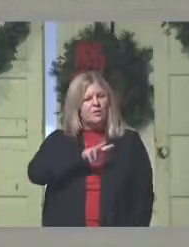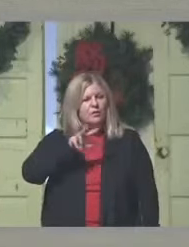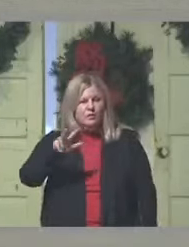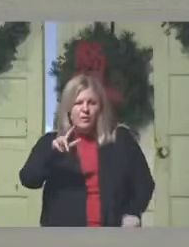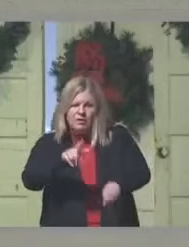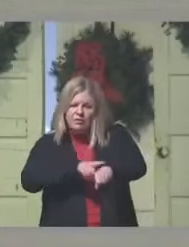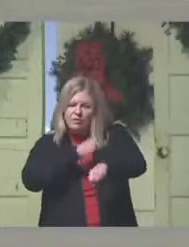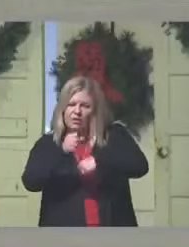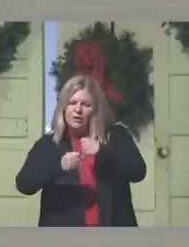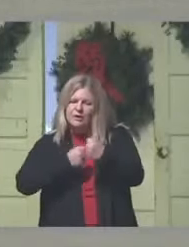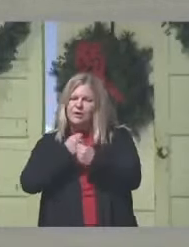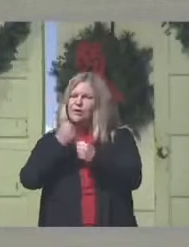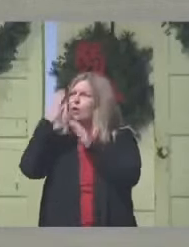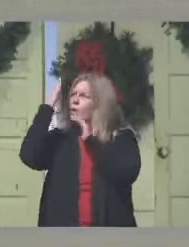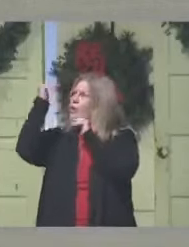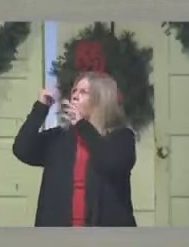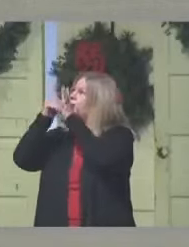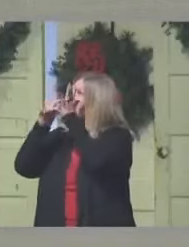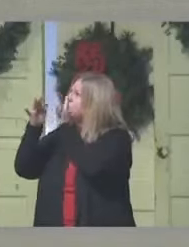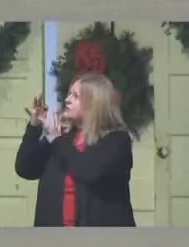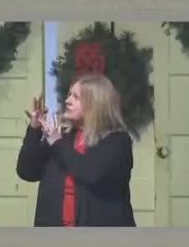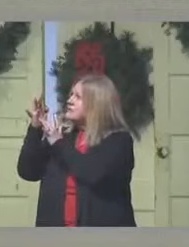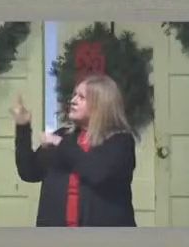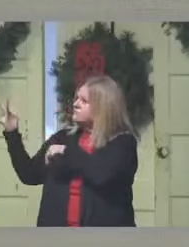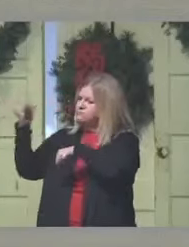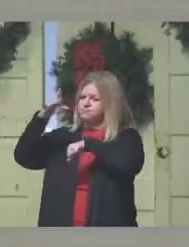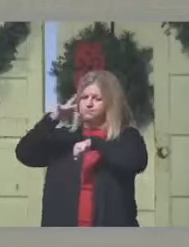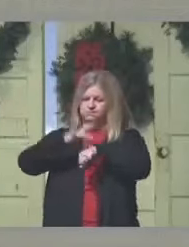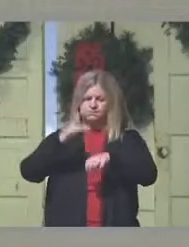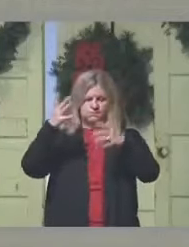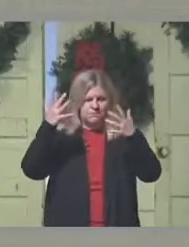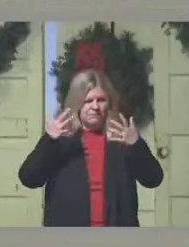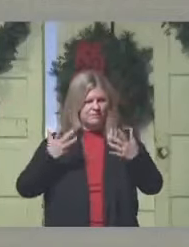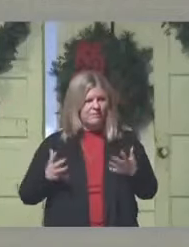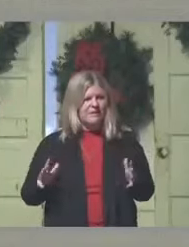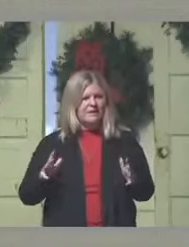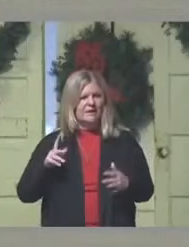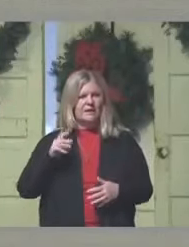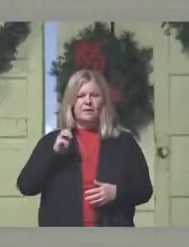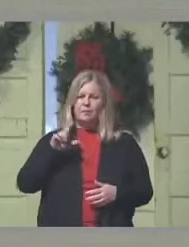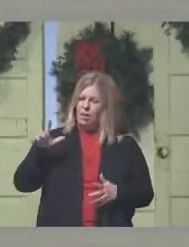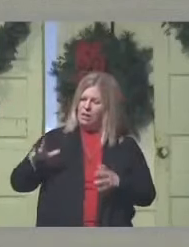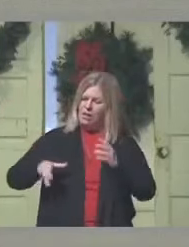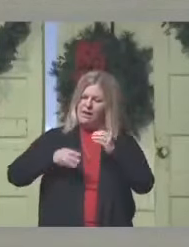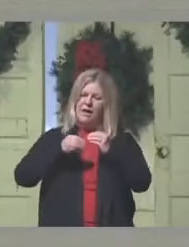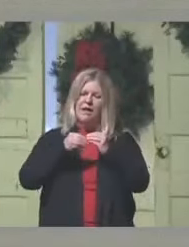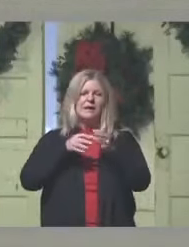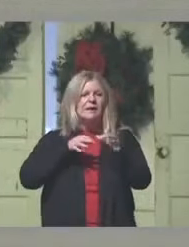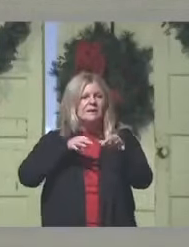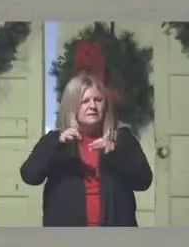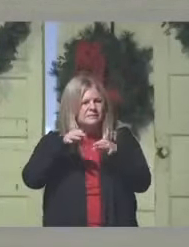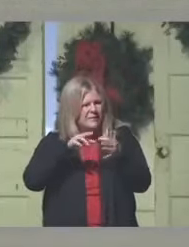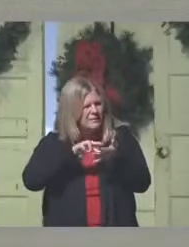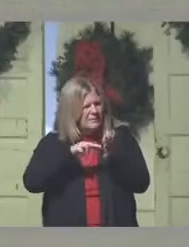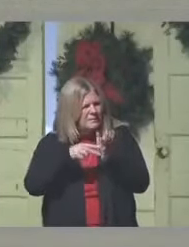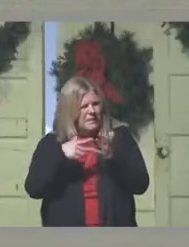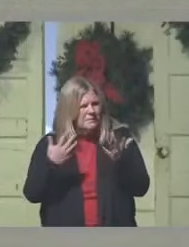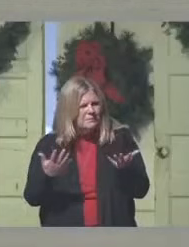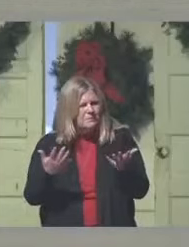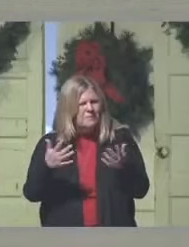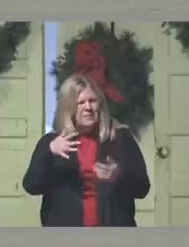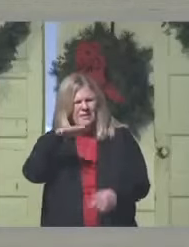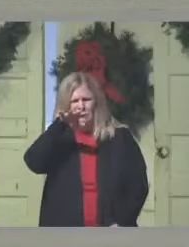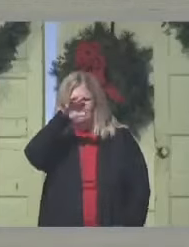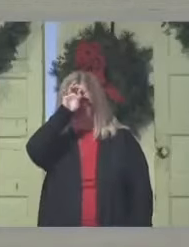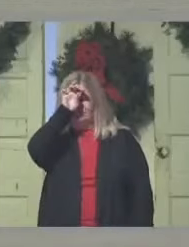years. Hope in Christ Jesus has come. Paul goes on to explain what he meant by the